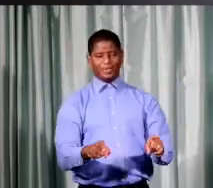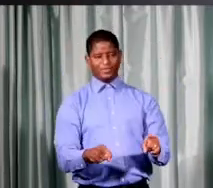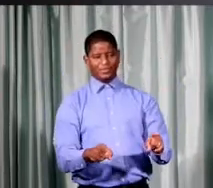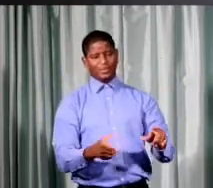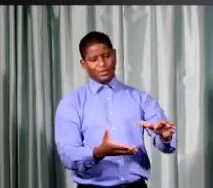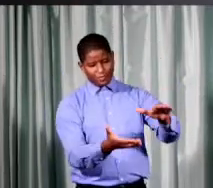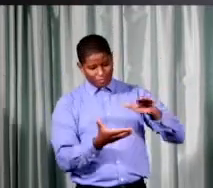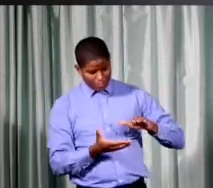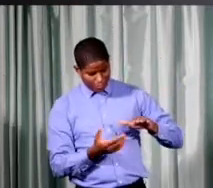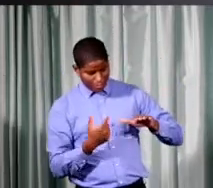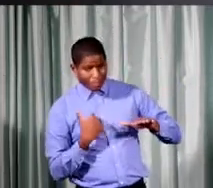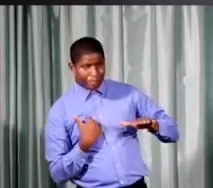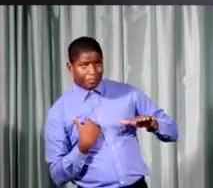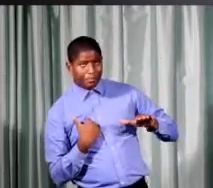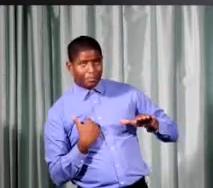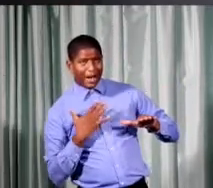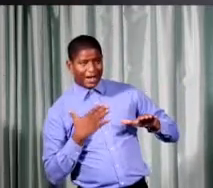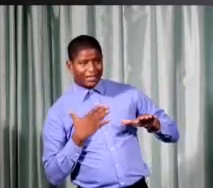money.